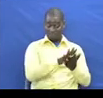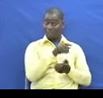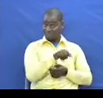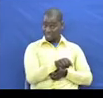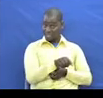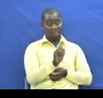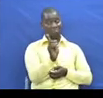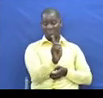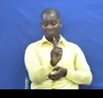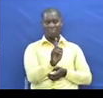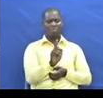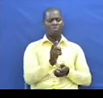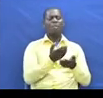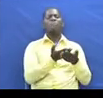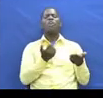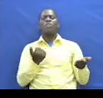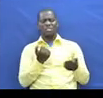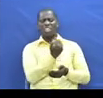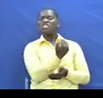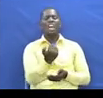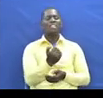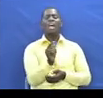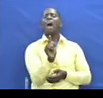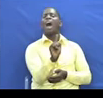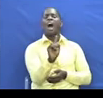because a child cannot have